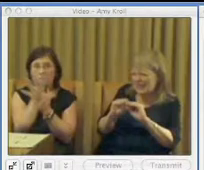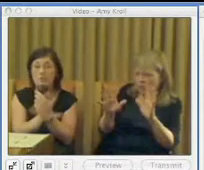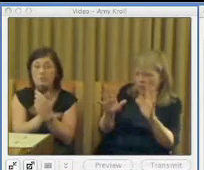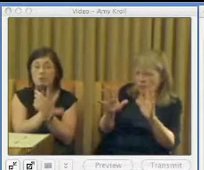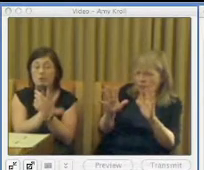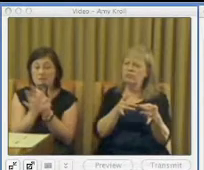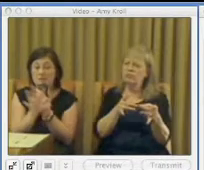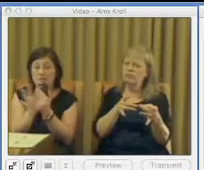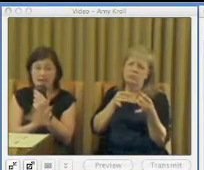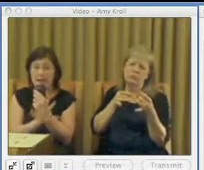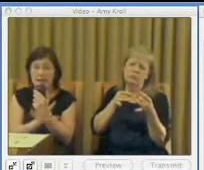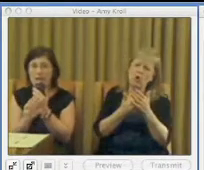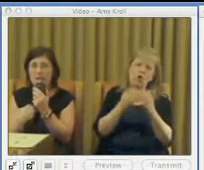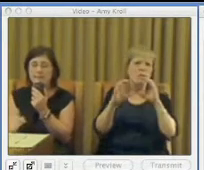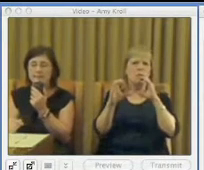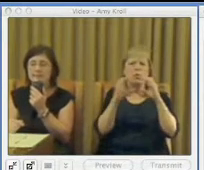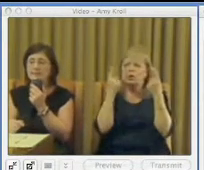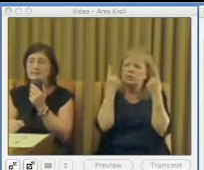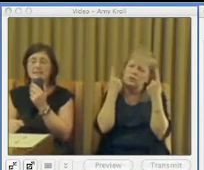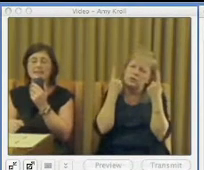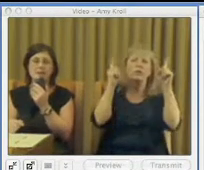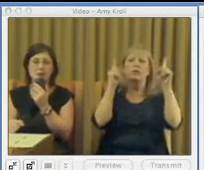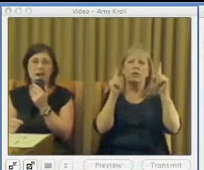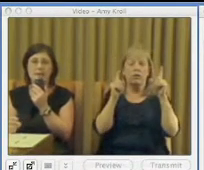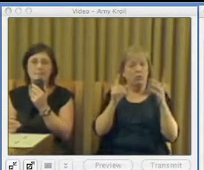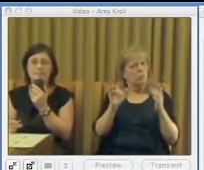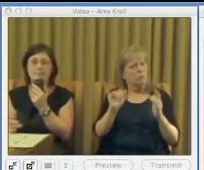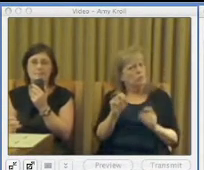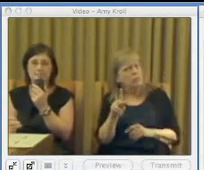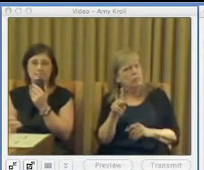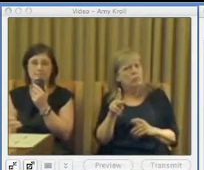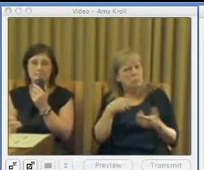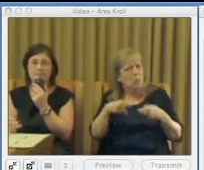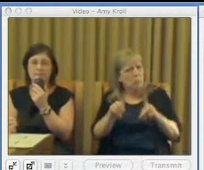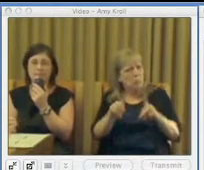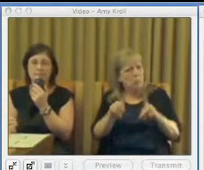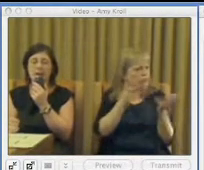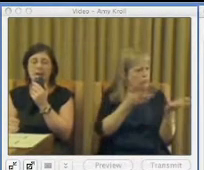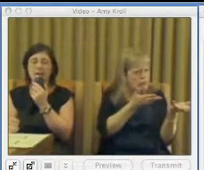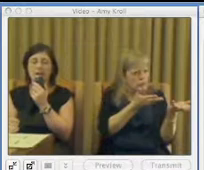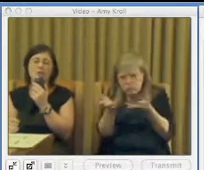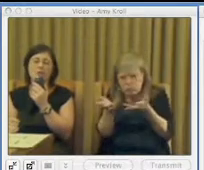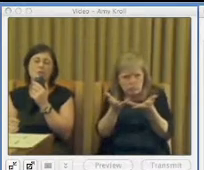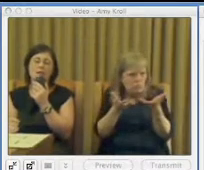just to make sure that this communication is effective and it's happening, it's working, that's okay.